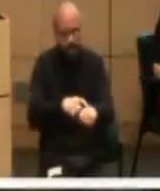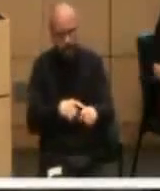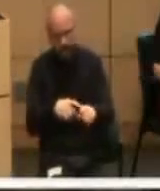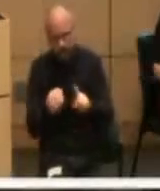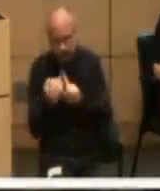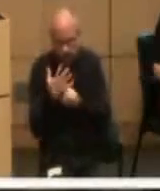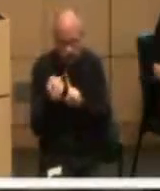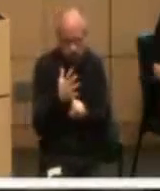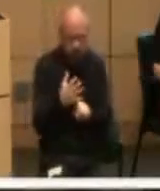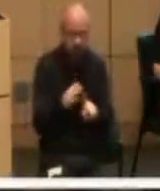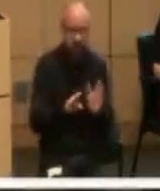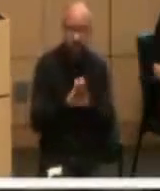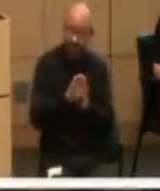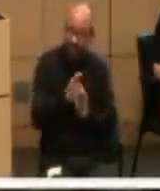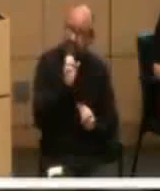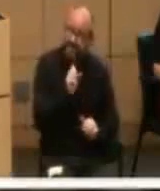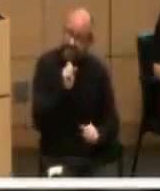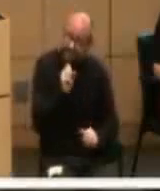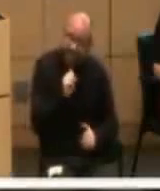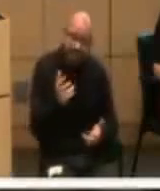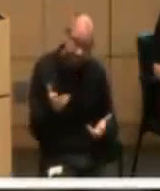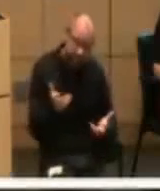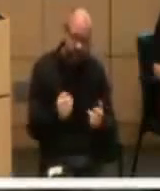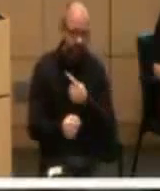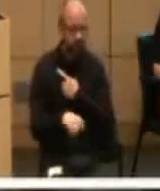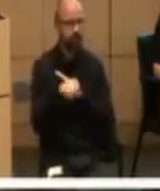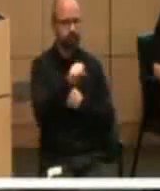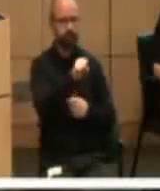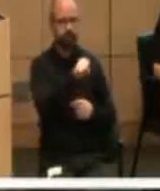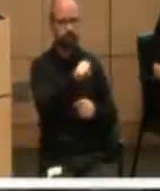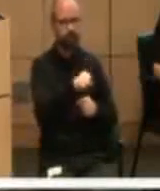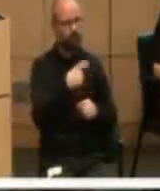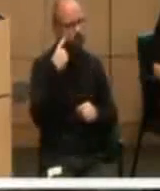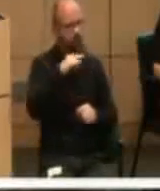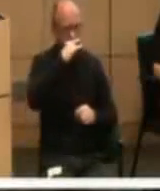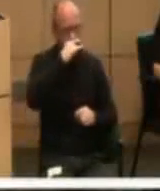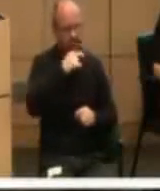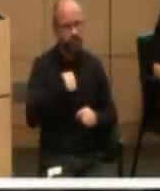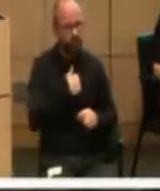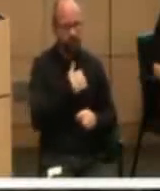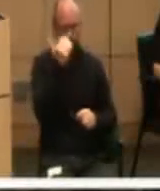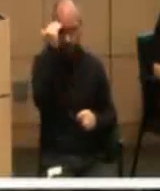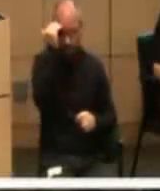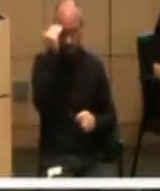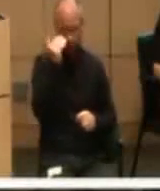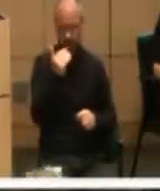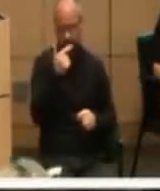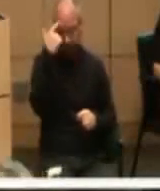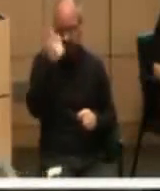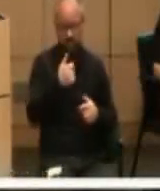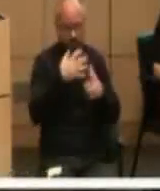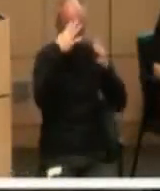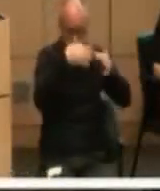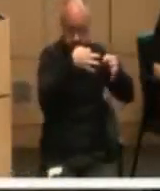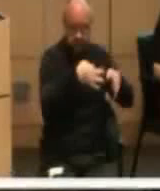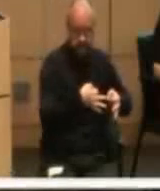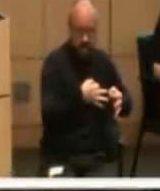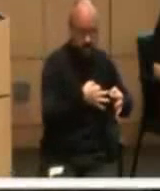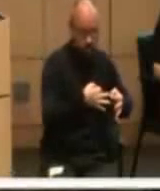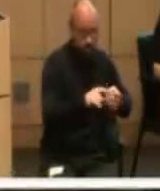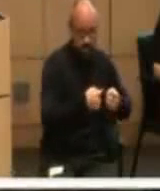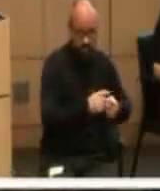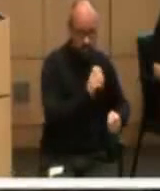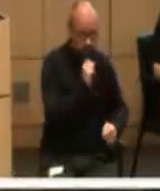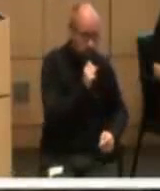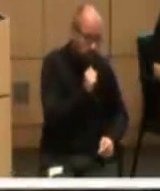And that's one thing we do for these kids is that we recognize that just because they make a certain decision at one point in their lives